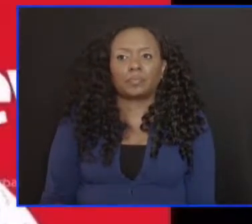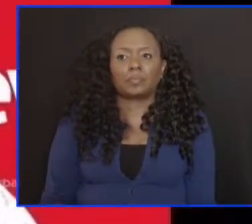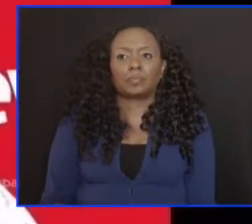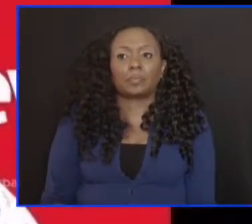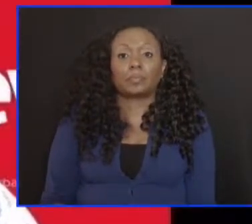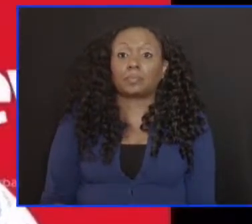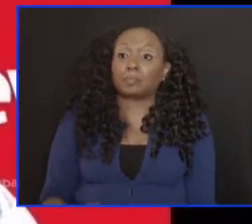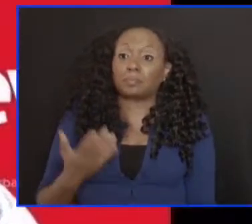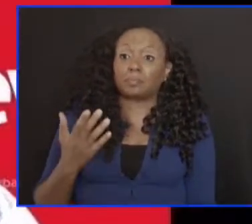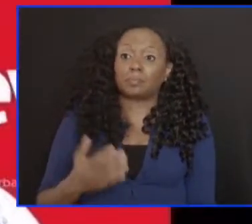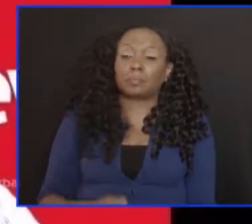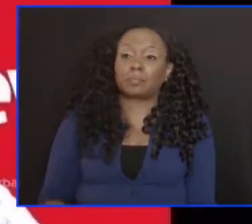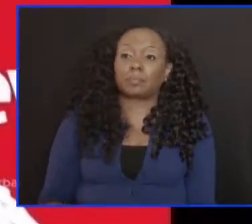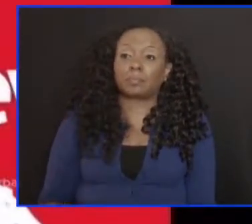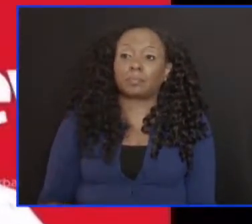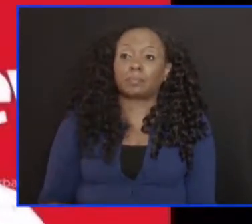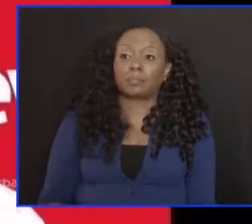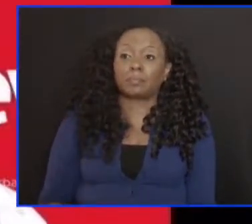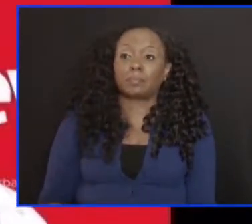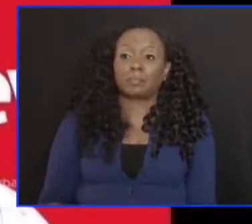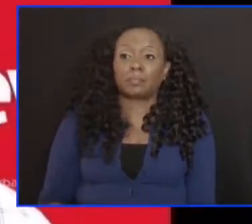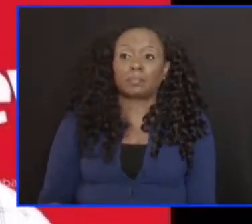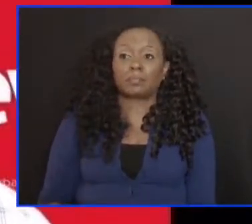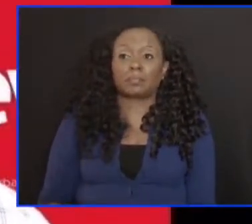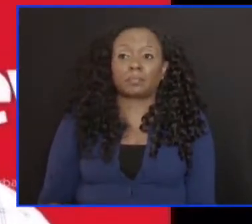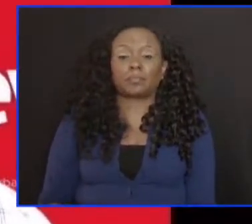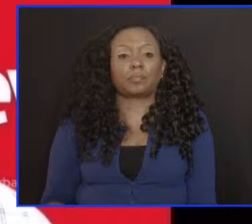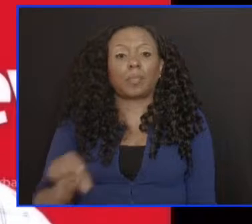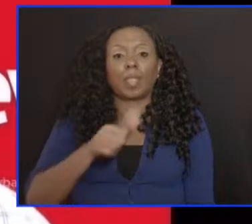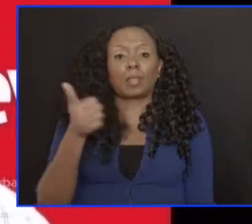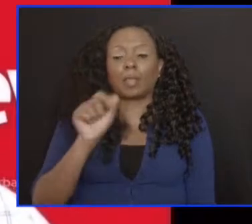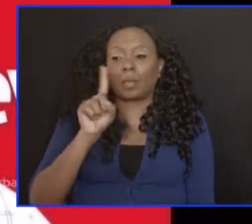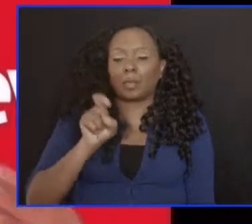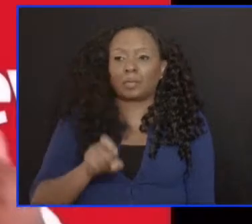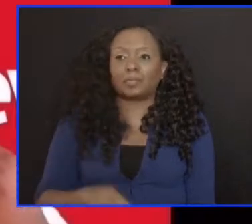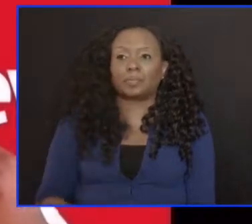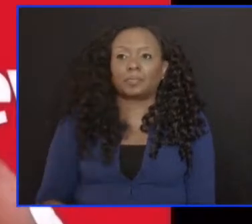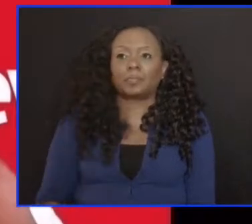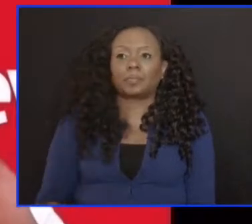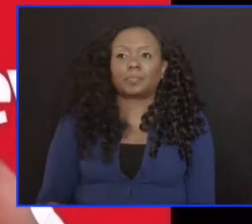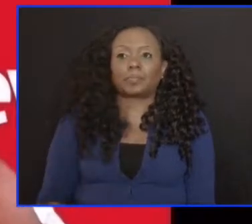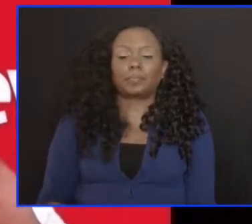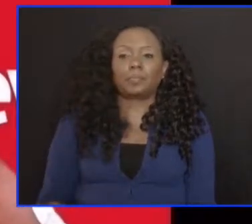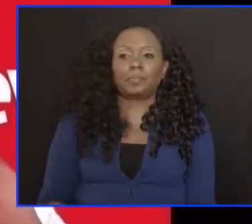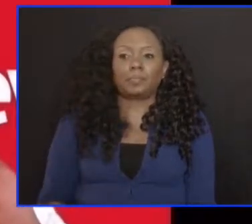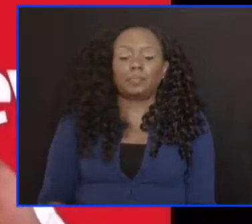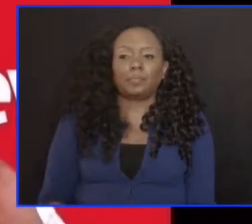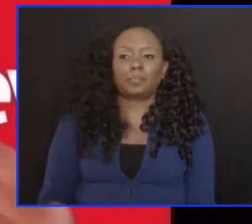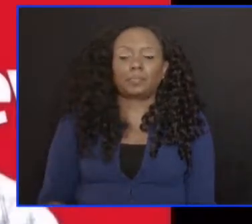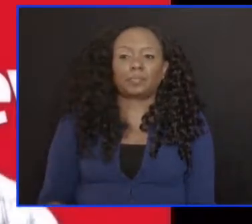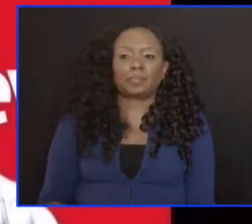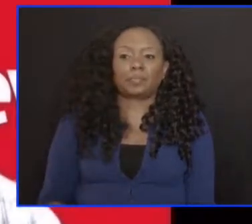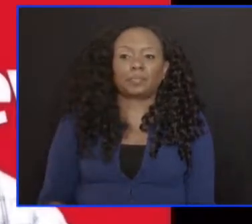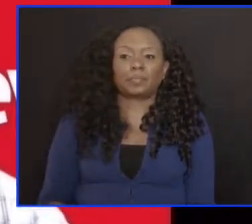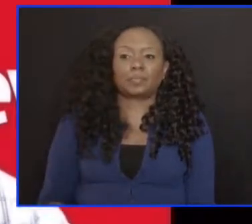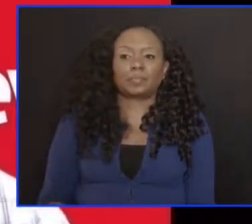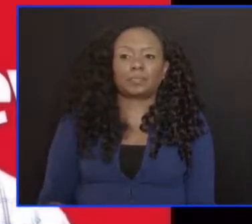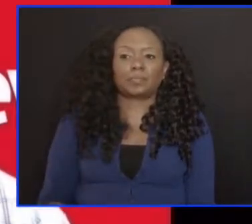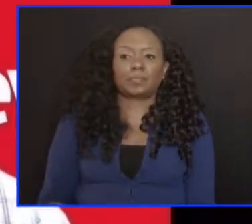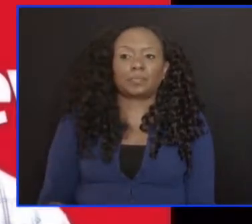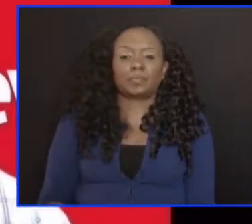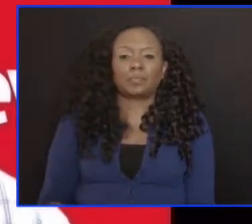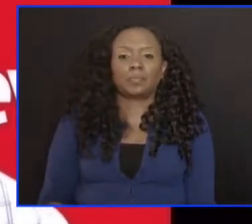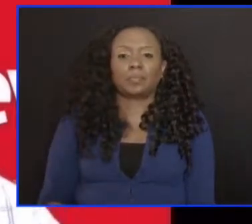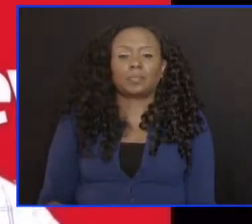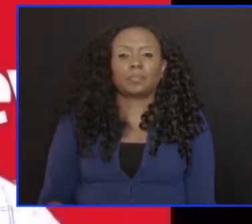Mr. Munzi? Yes, a follow-up question as well. Now, the notion